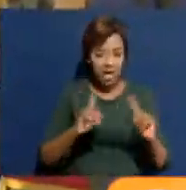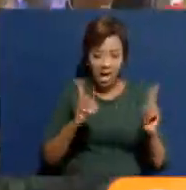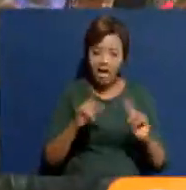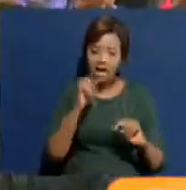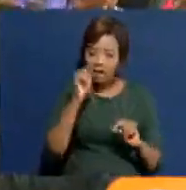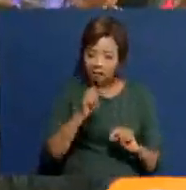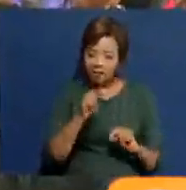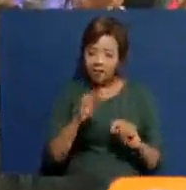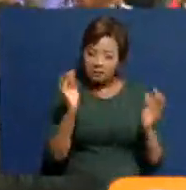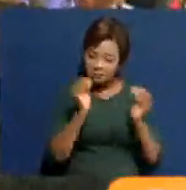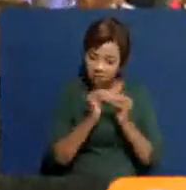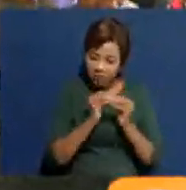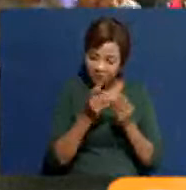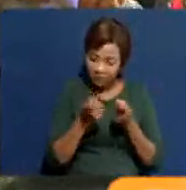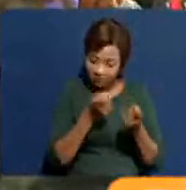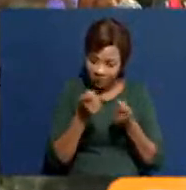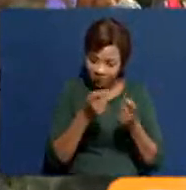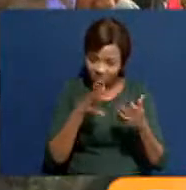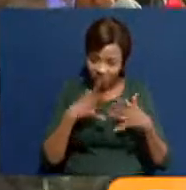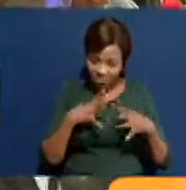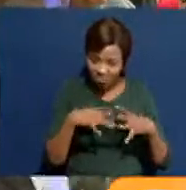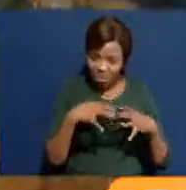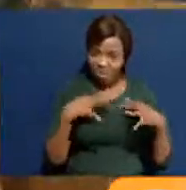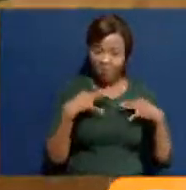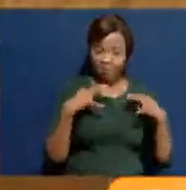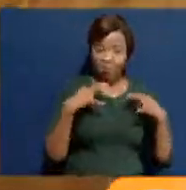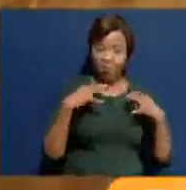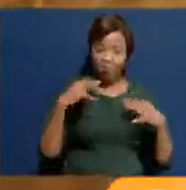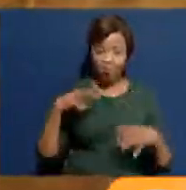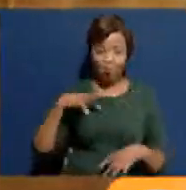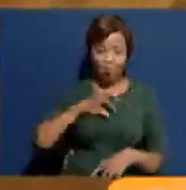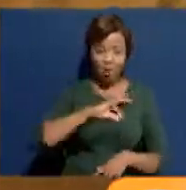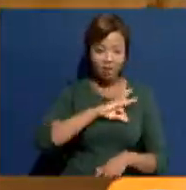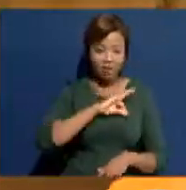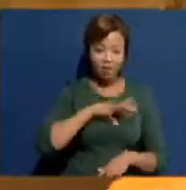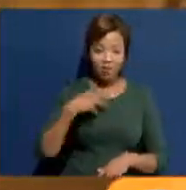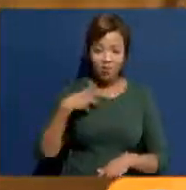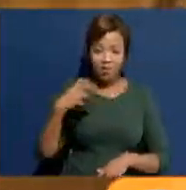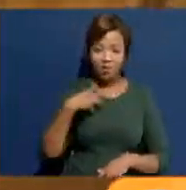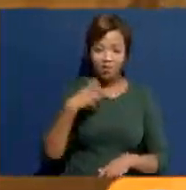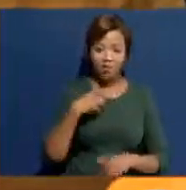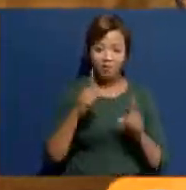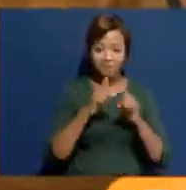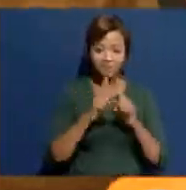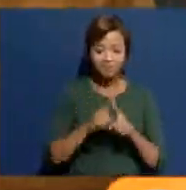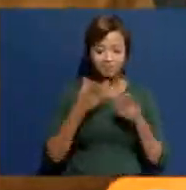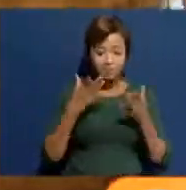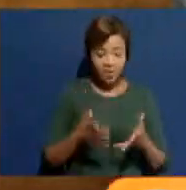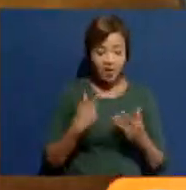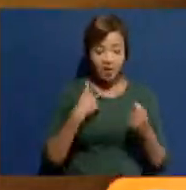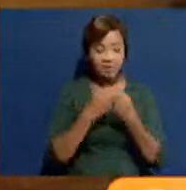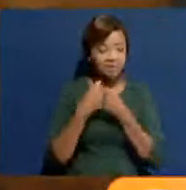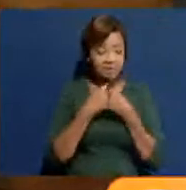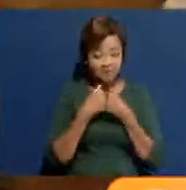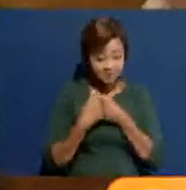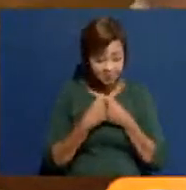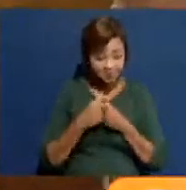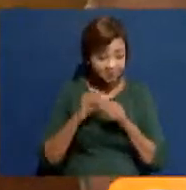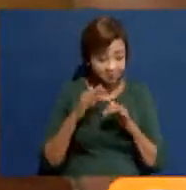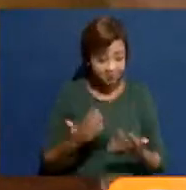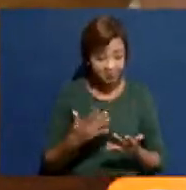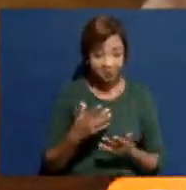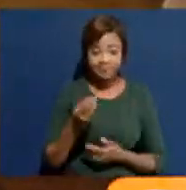few individuals. The MCA's push for higher pay comes at a time when the country is grappling with a strained